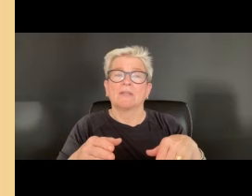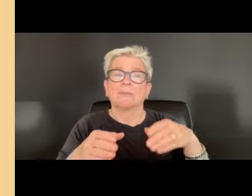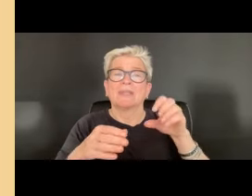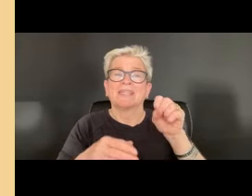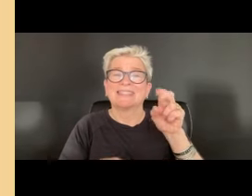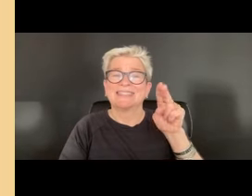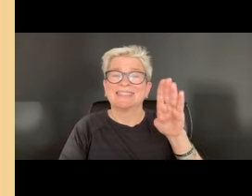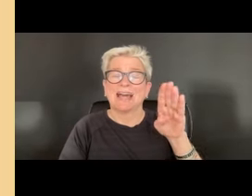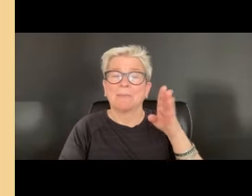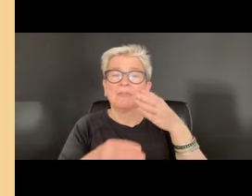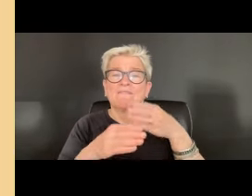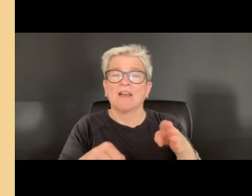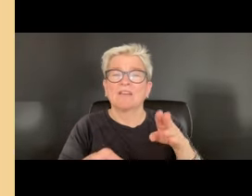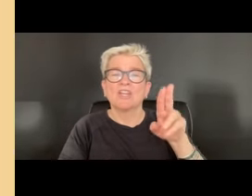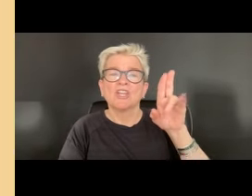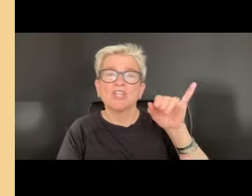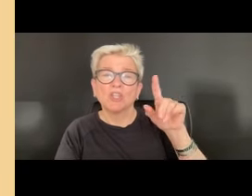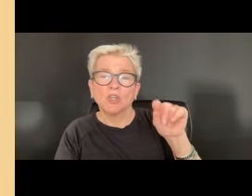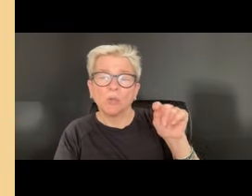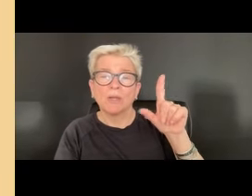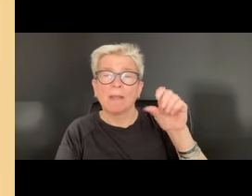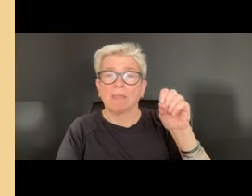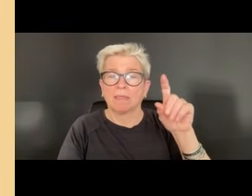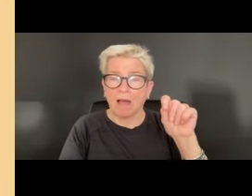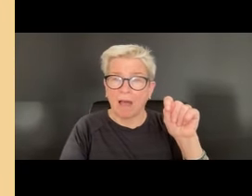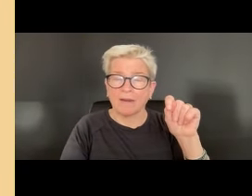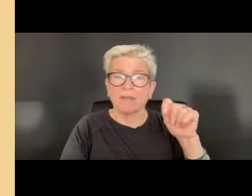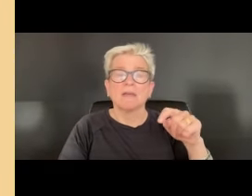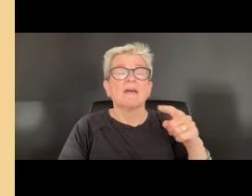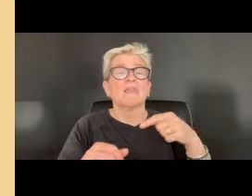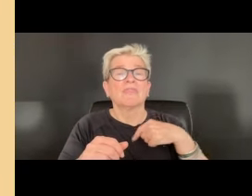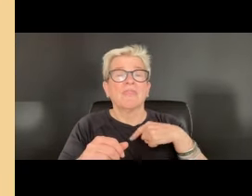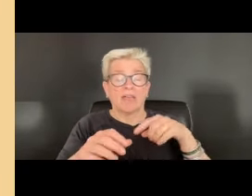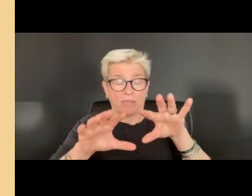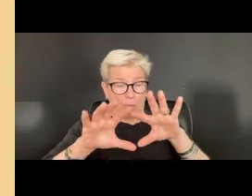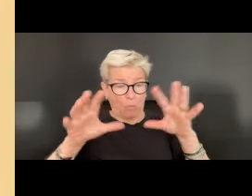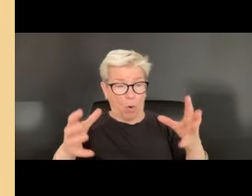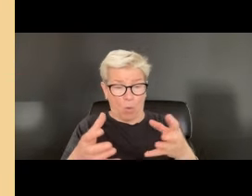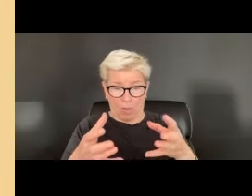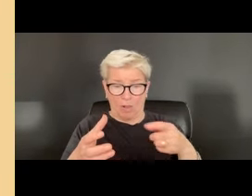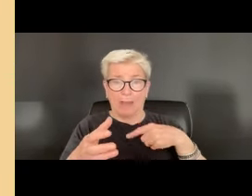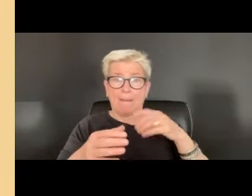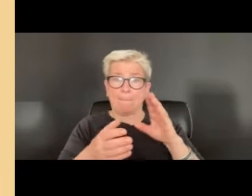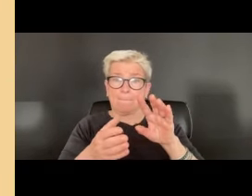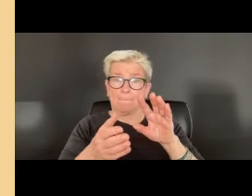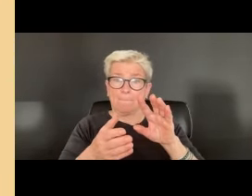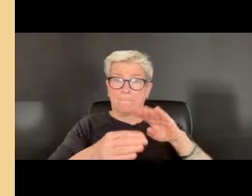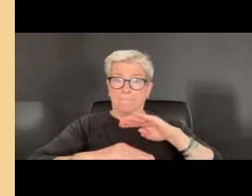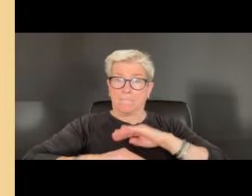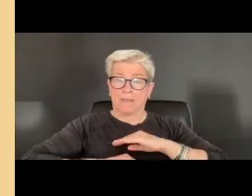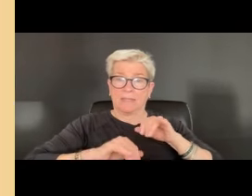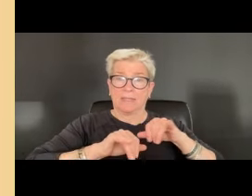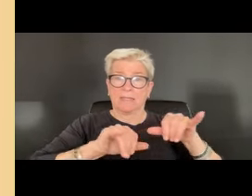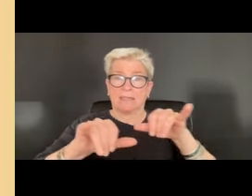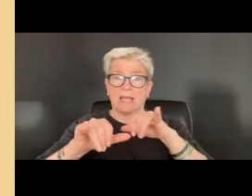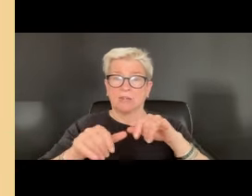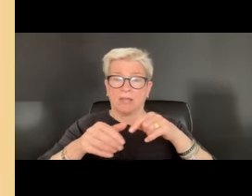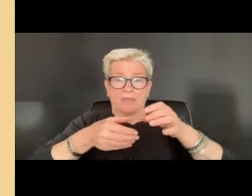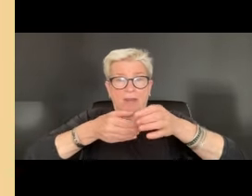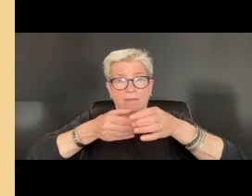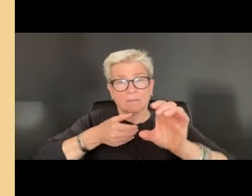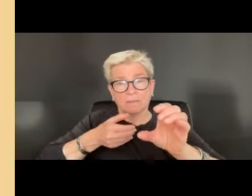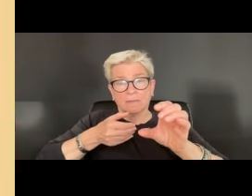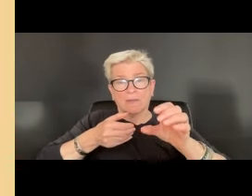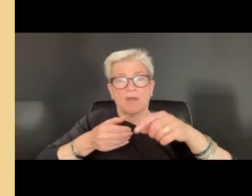call unit lot subdivided, where the property as a whole meets standards, but people can own the properties individually. And so that